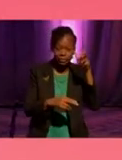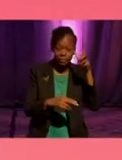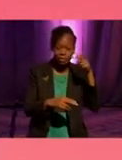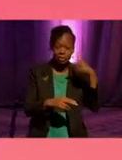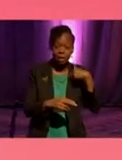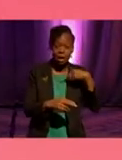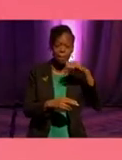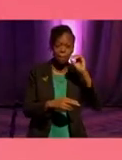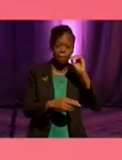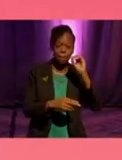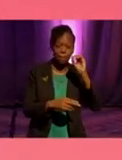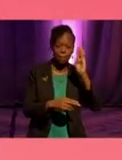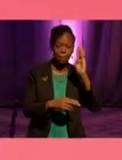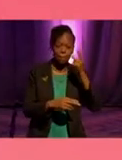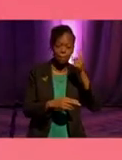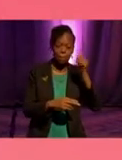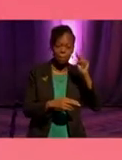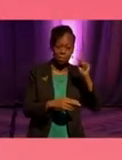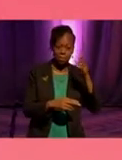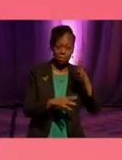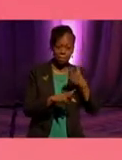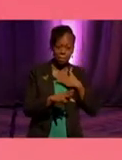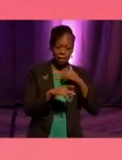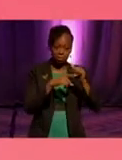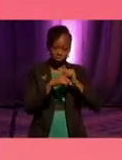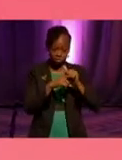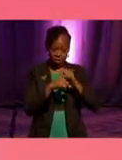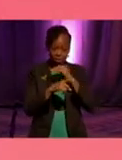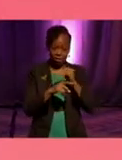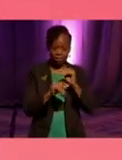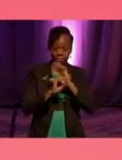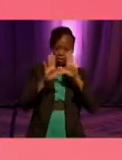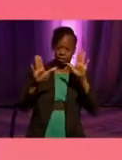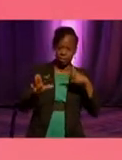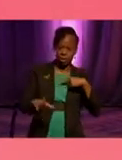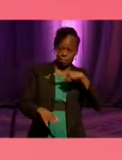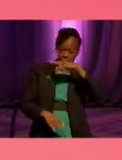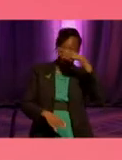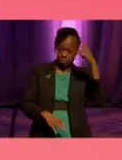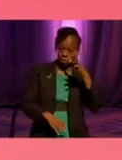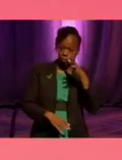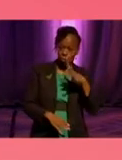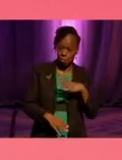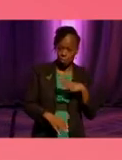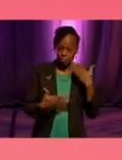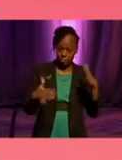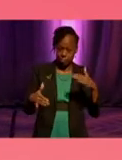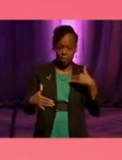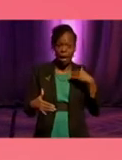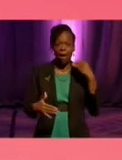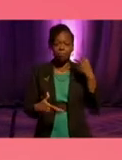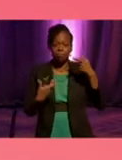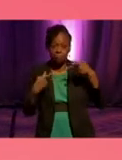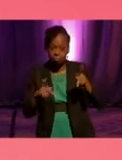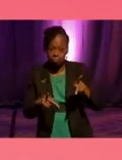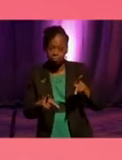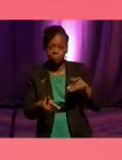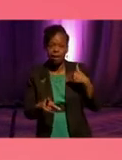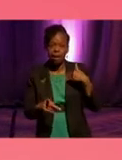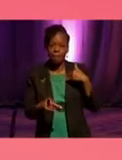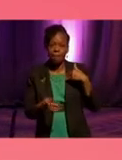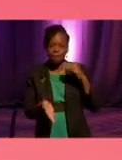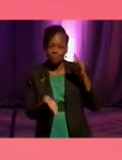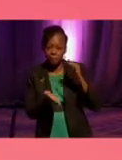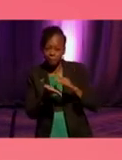by training. I'm clearly a black woman, and I've had the opportunity to have at least half